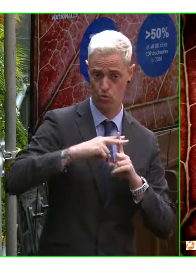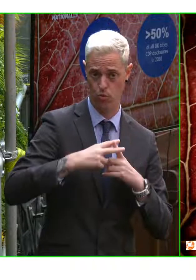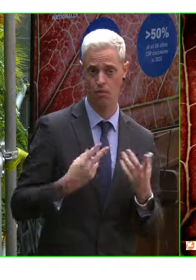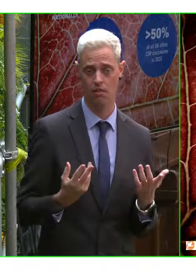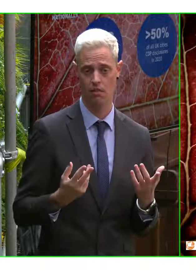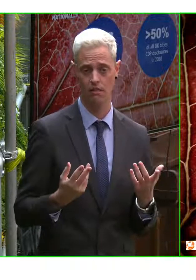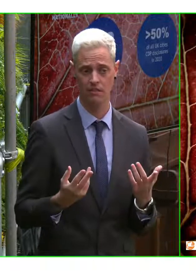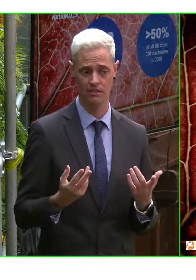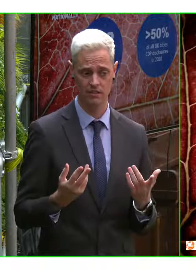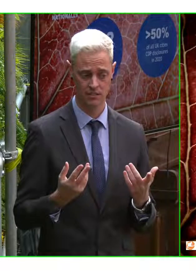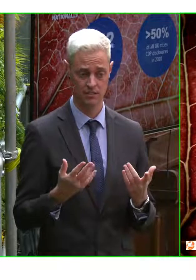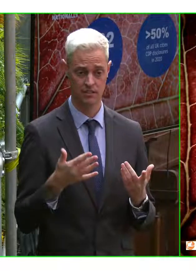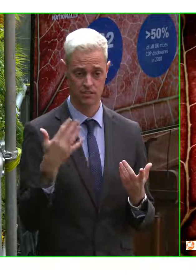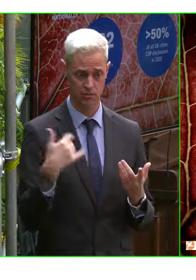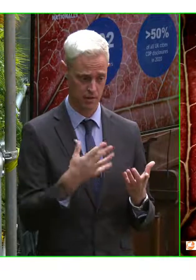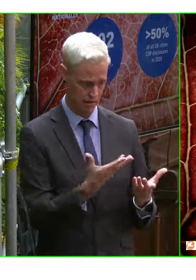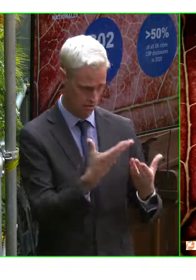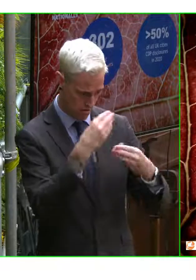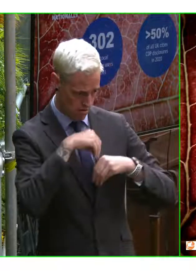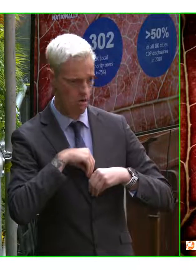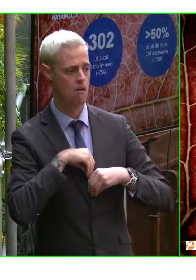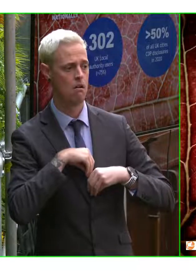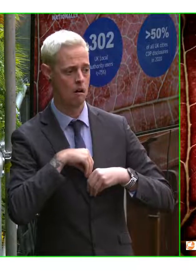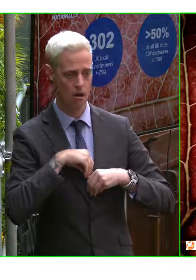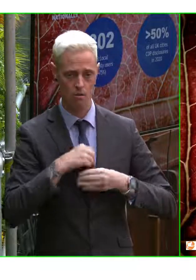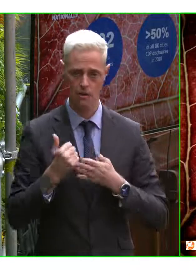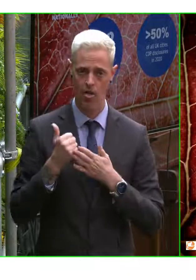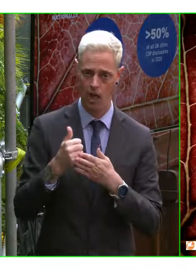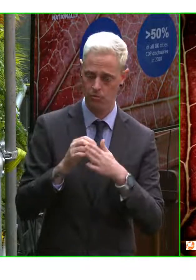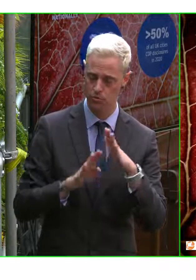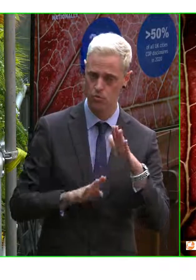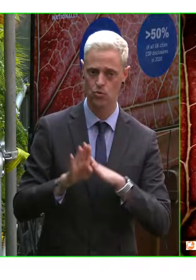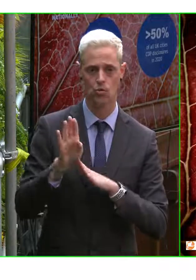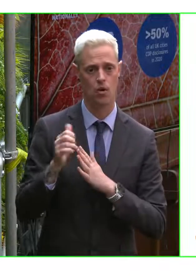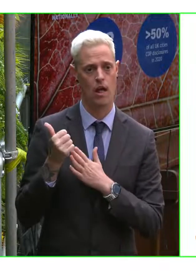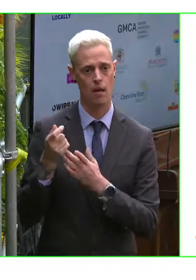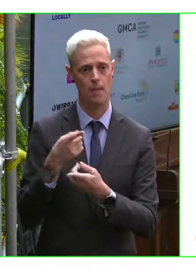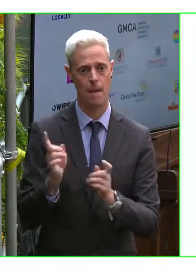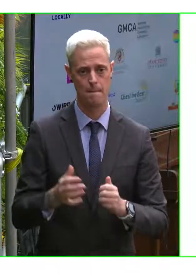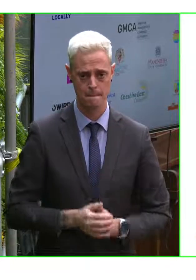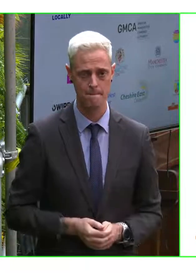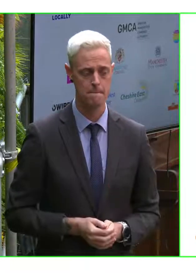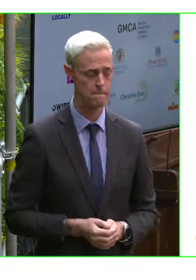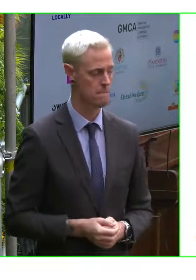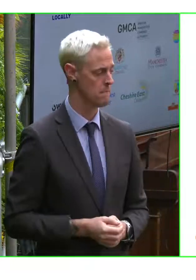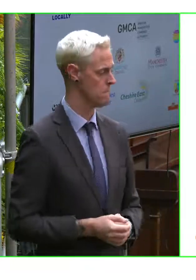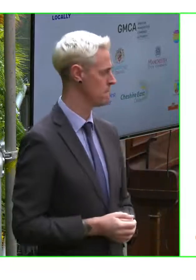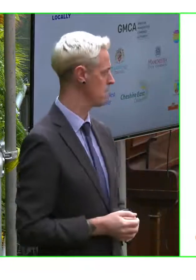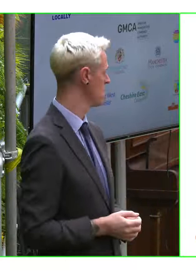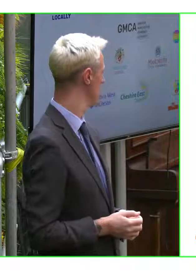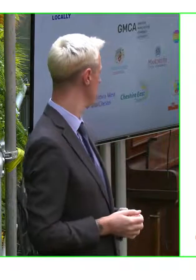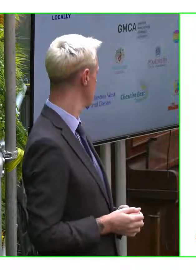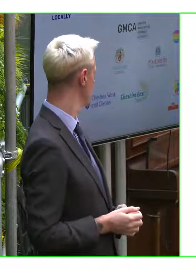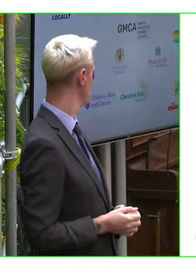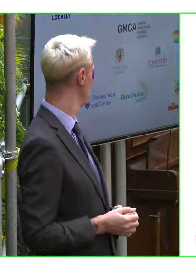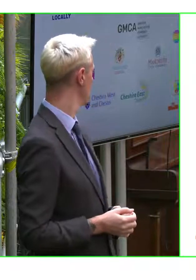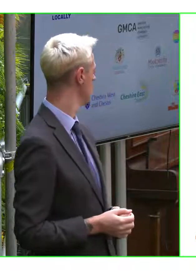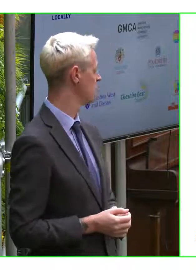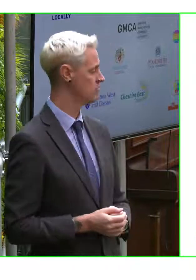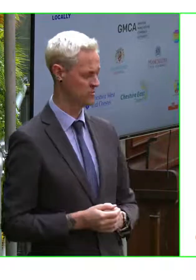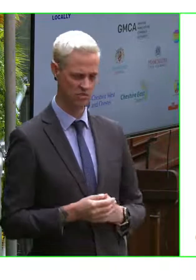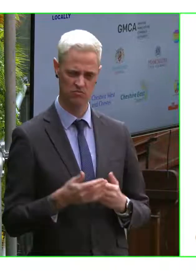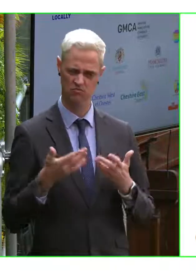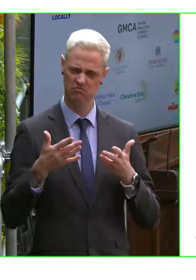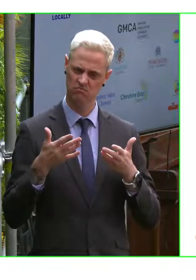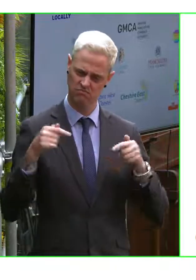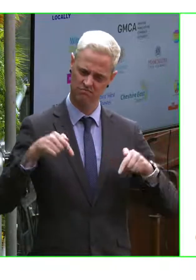again, those shortcuts have really been felt, and it's hopefully helped a lot of the respondents there. But of course, today is all about the Northwest,